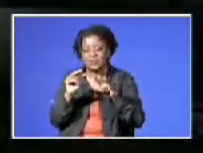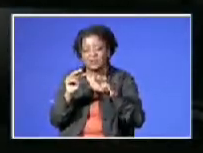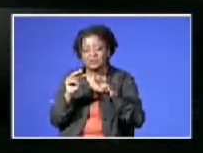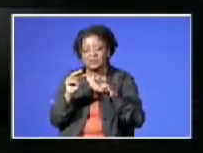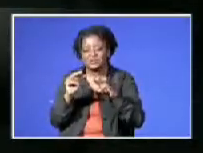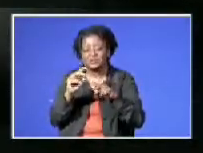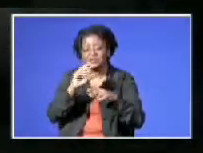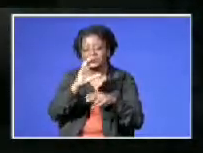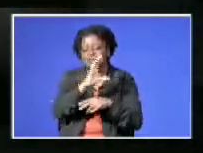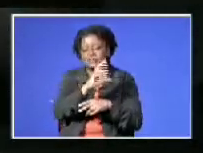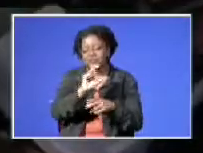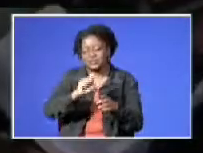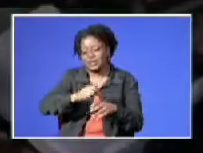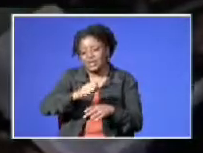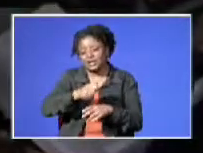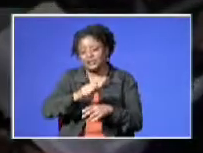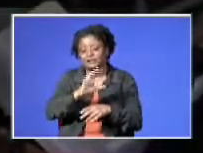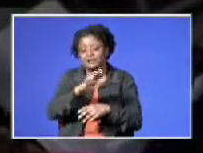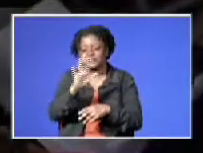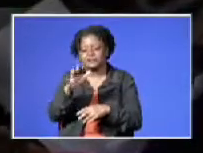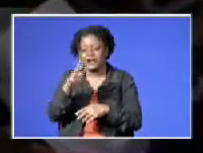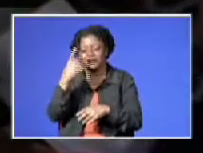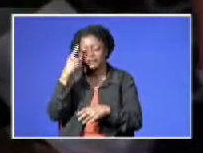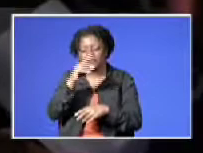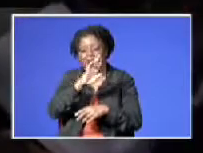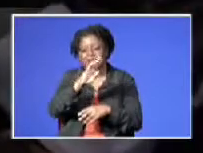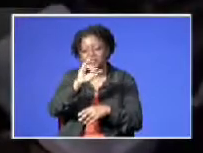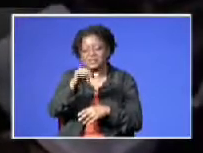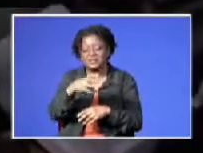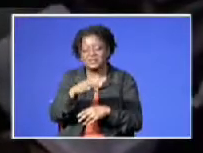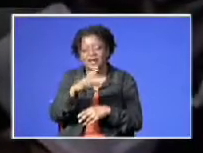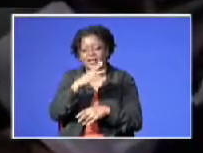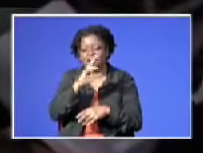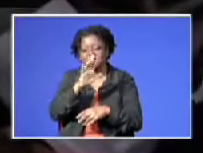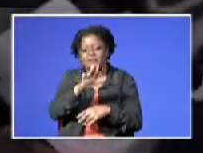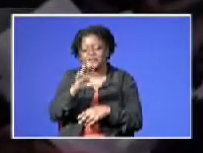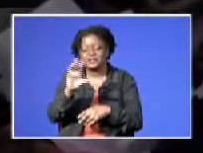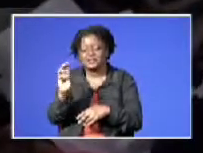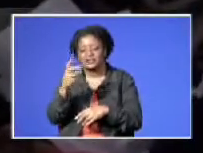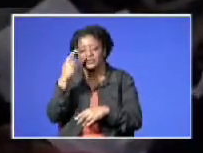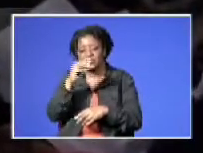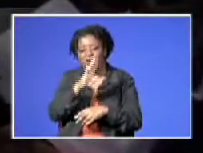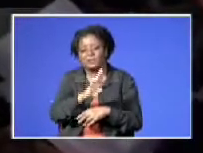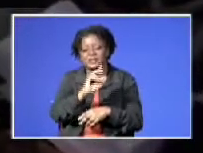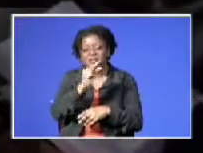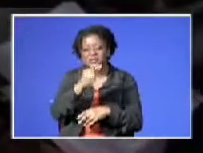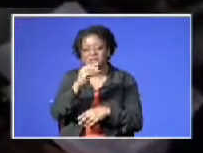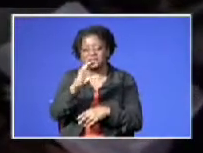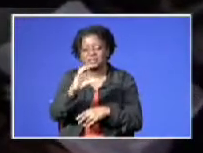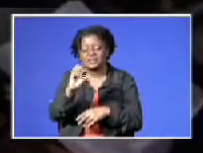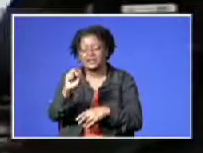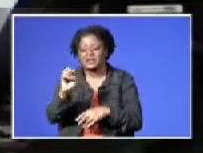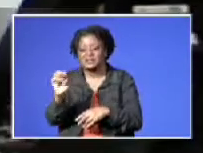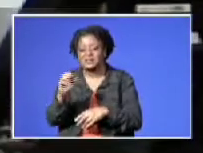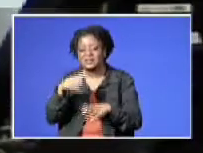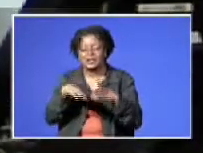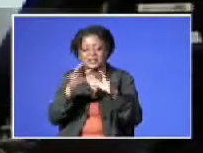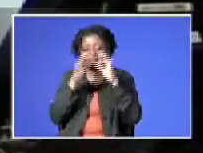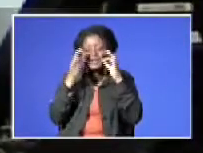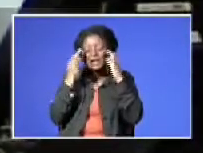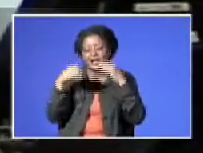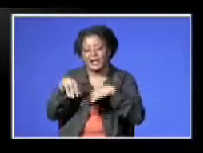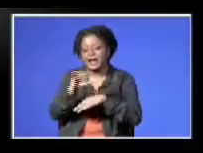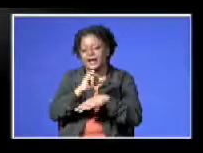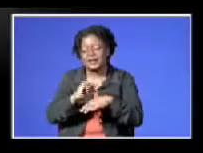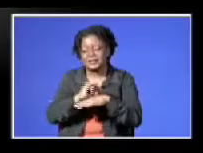for BJC lessons and 56 for BGCSE lessons. Students in New Bite Cat Island will with service to the south